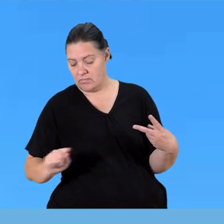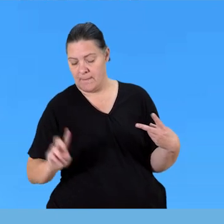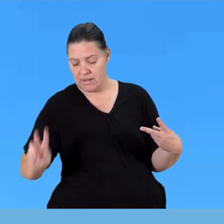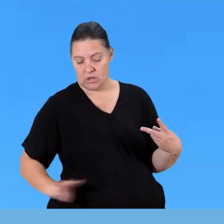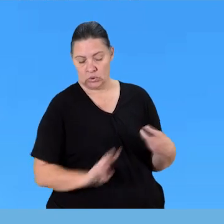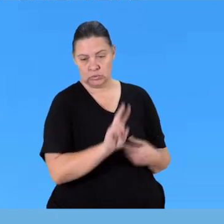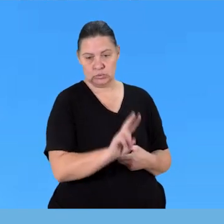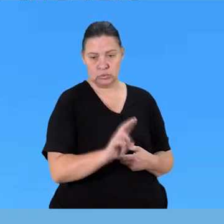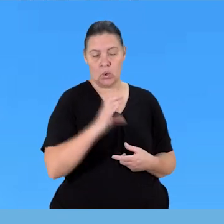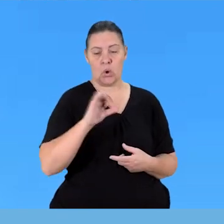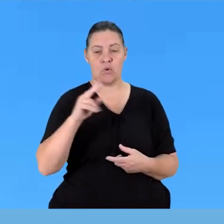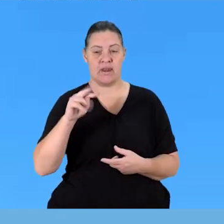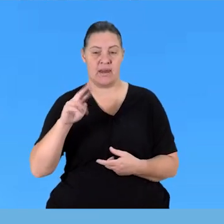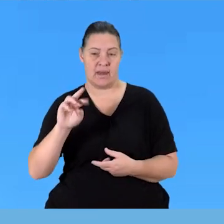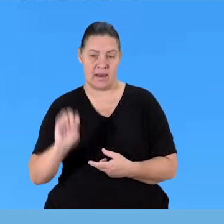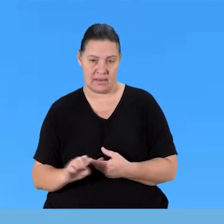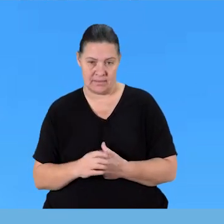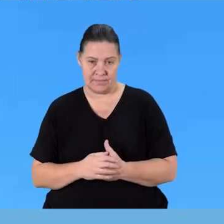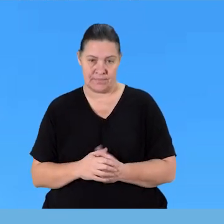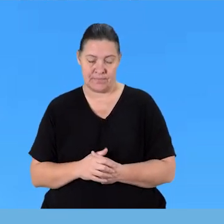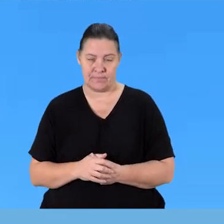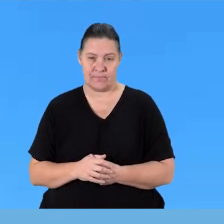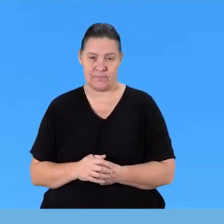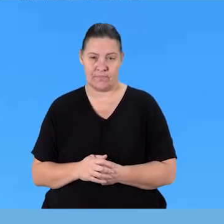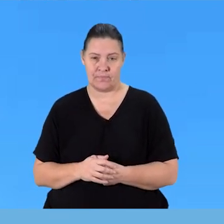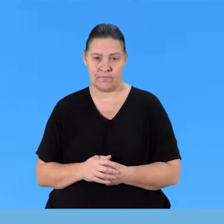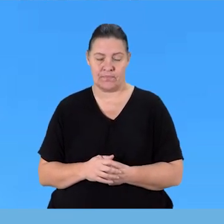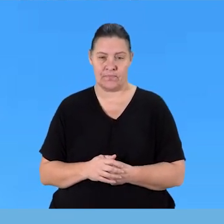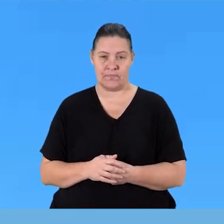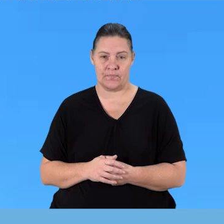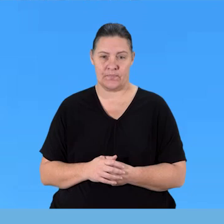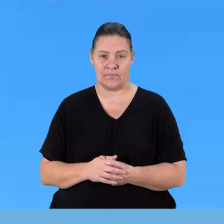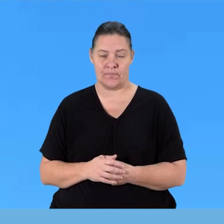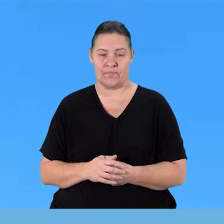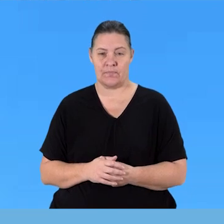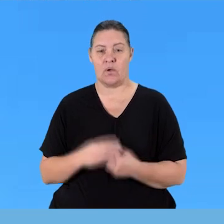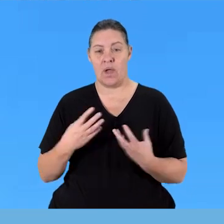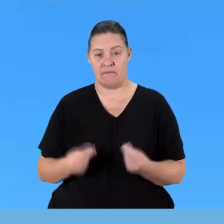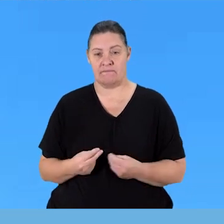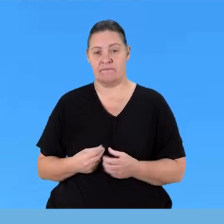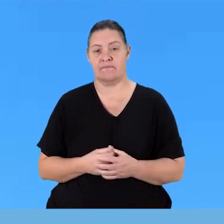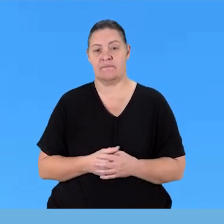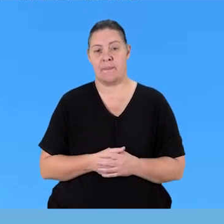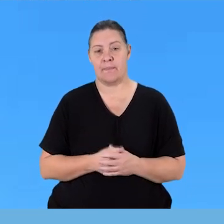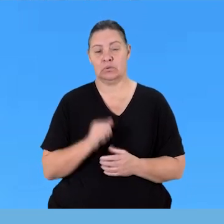element that we have, or that particular atom that we have. So we have two chlorine atoms. So we have two